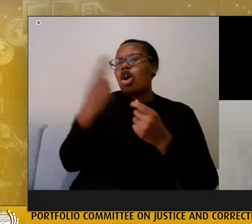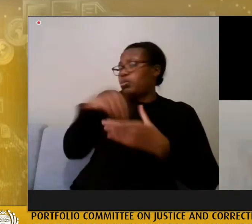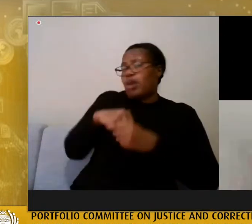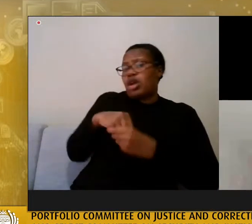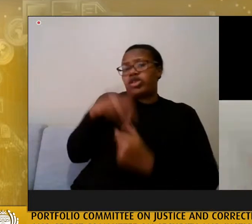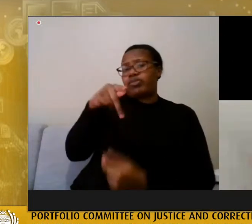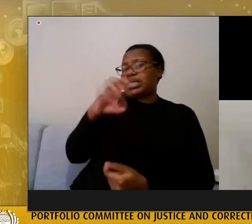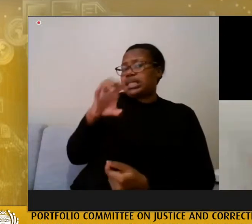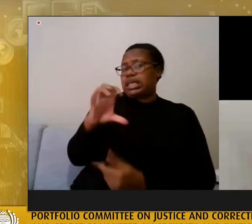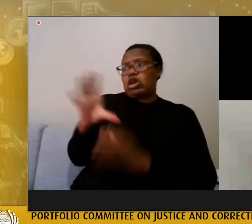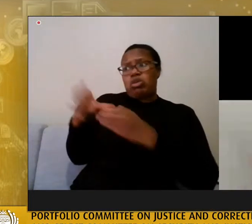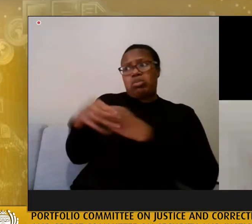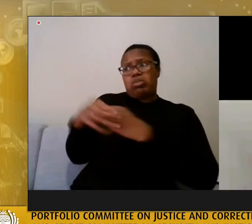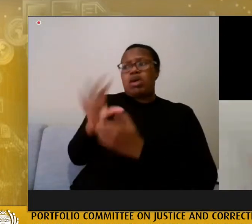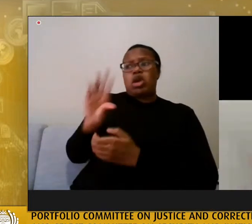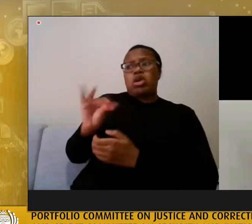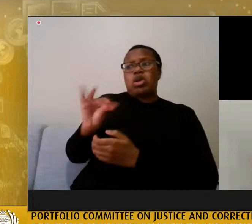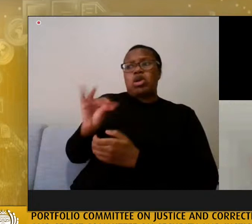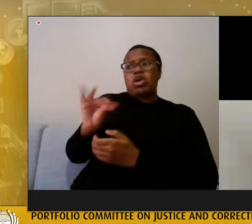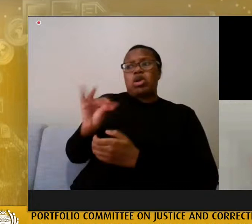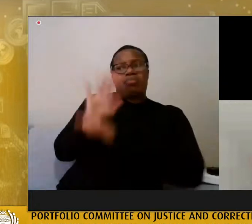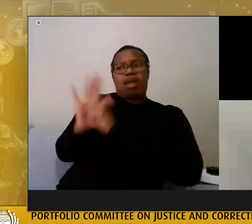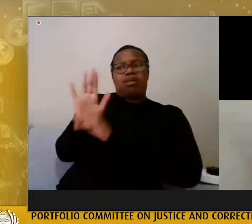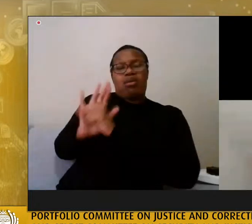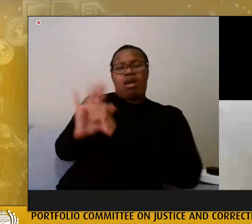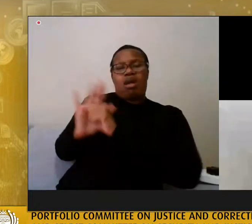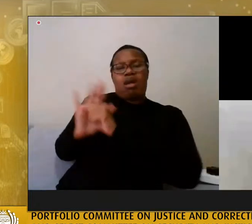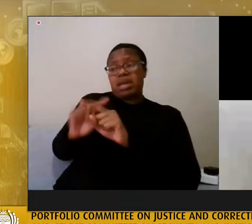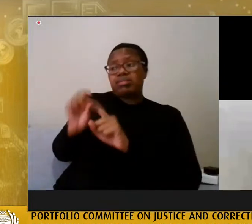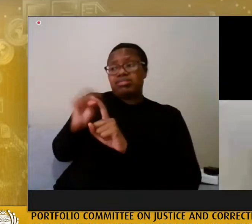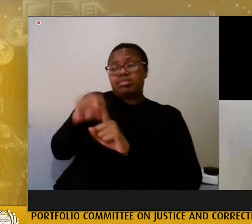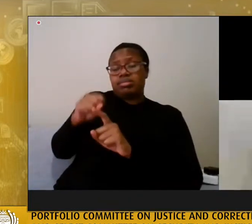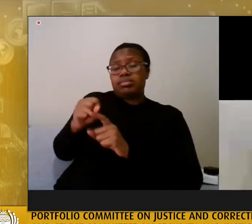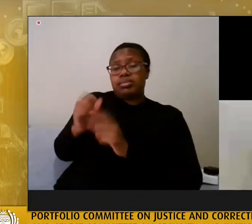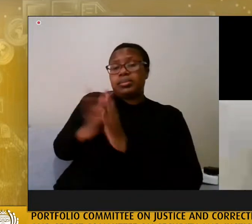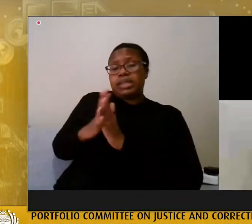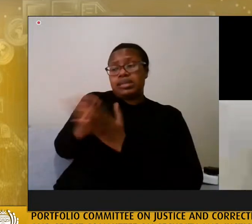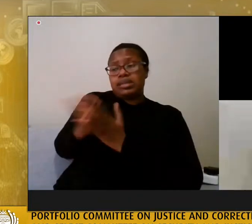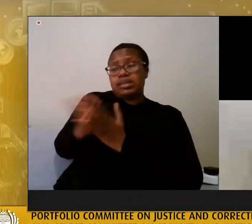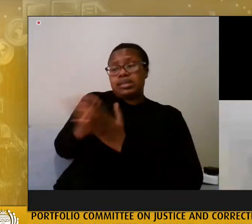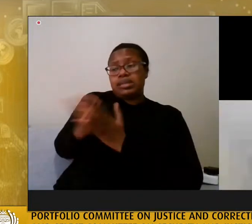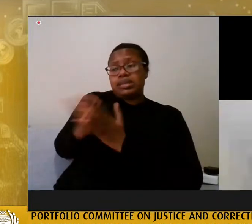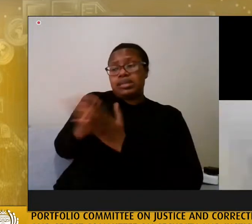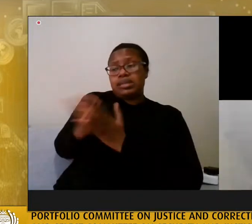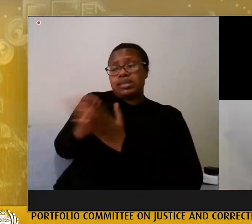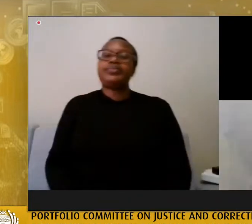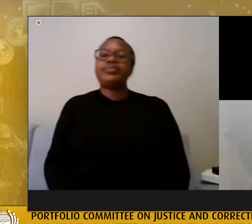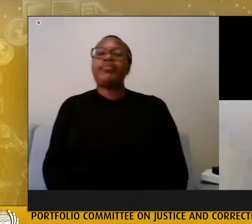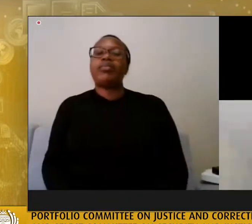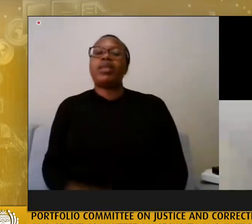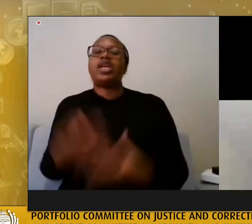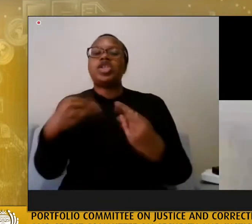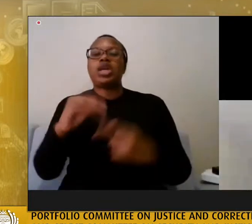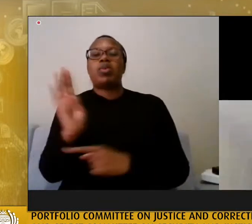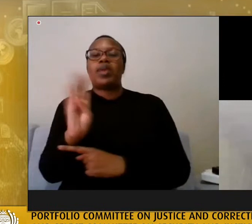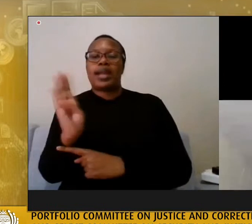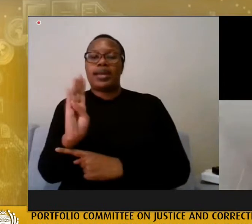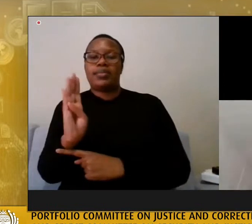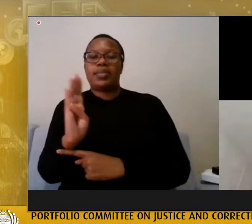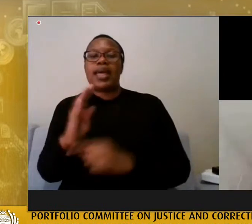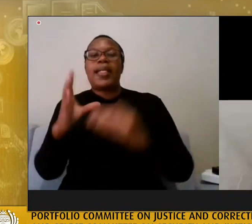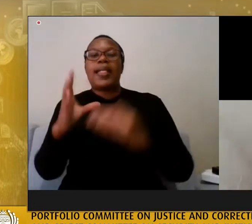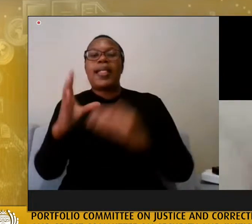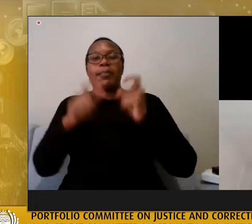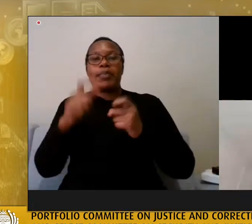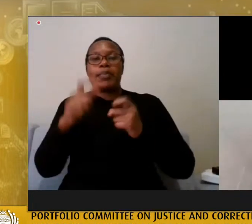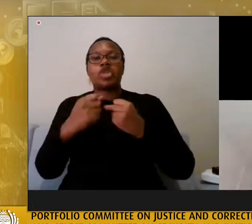so I don't have a background on the matter. But yeah, please. Yes, can members who are driving